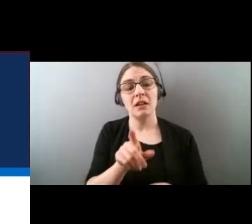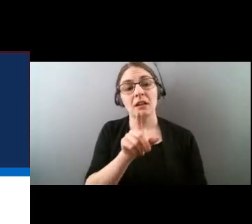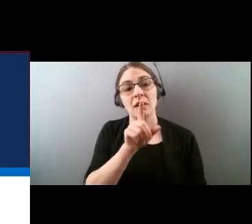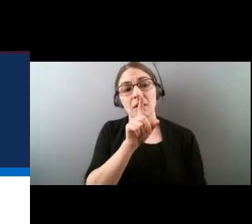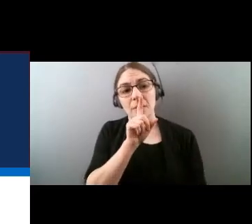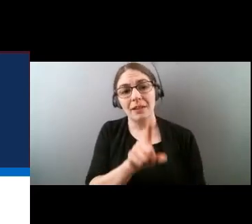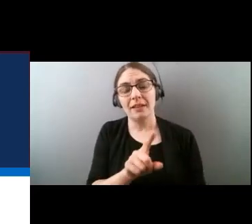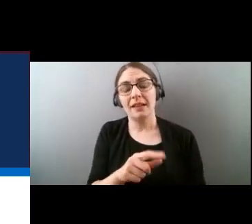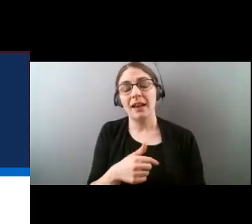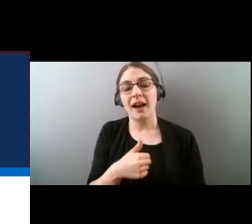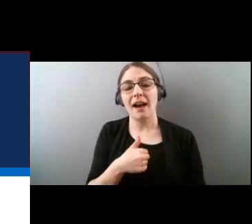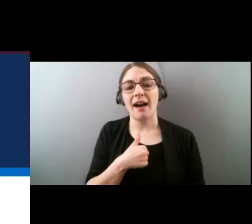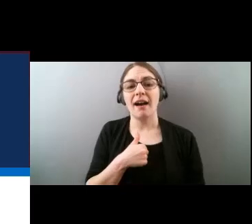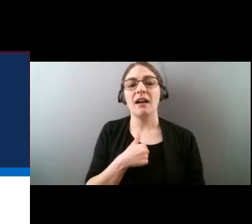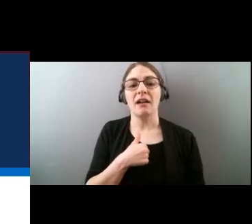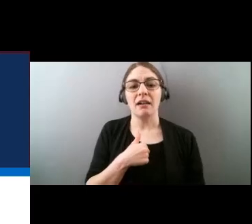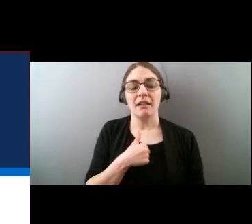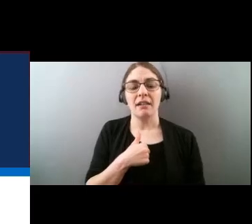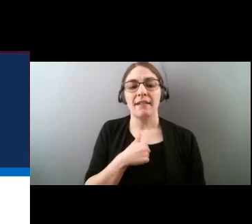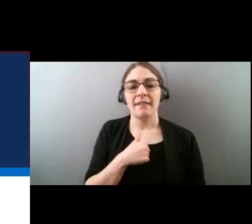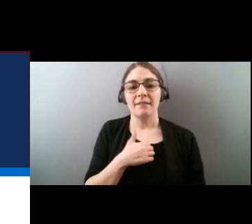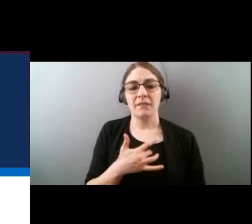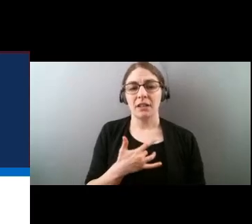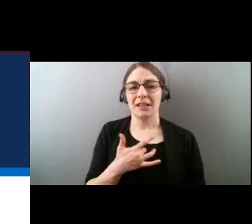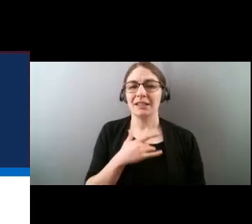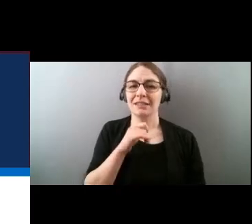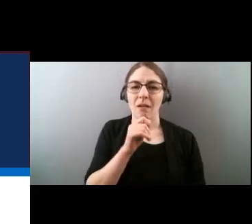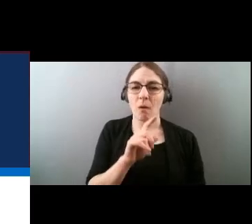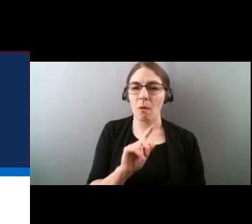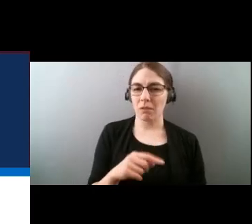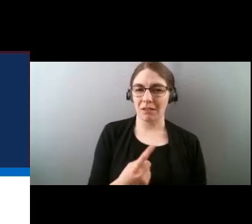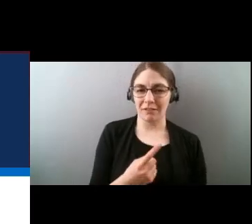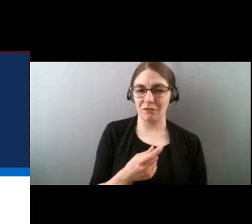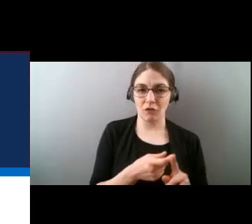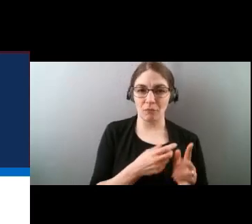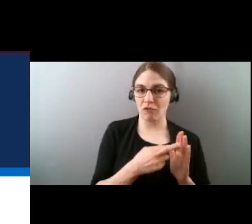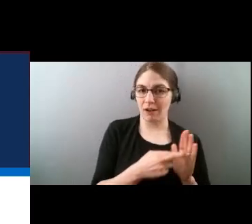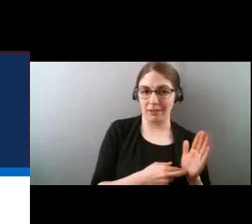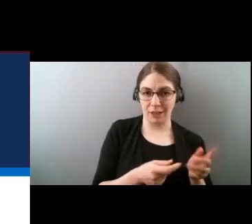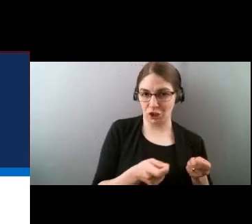it's a lot of not only because of regulation,